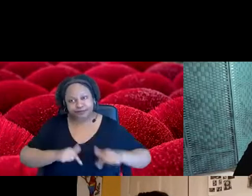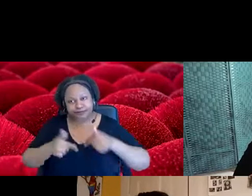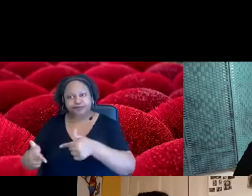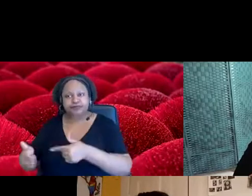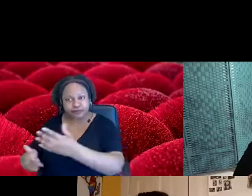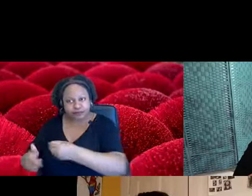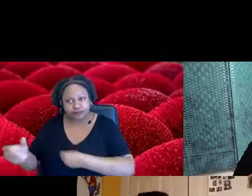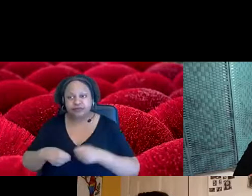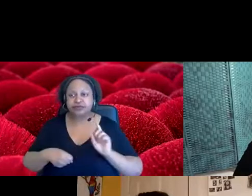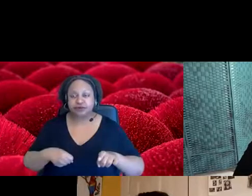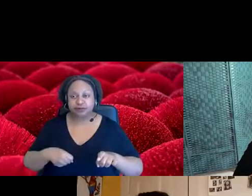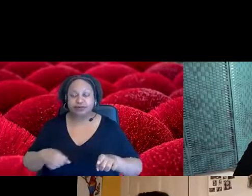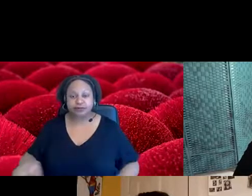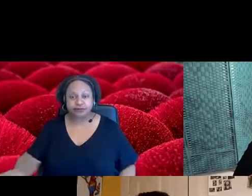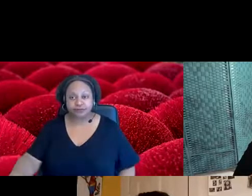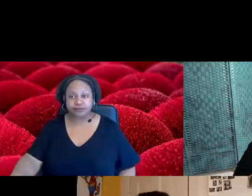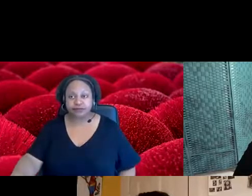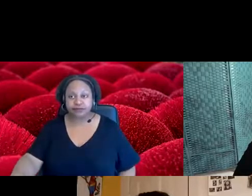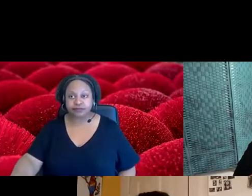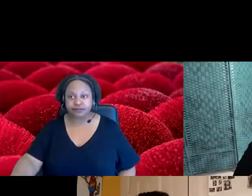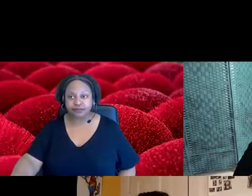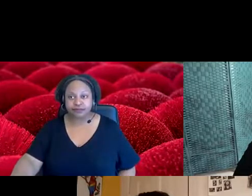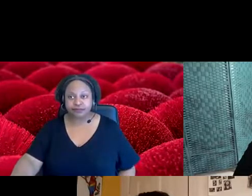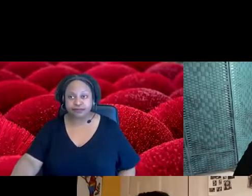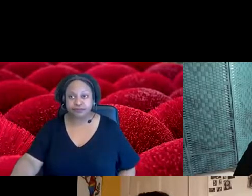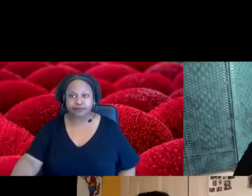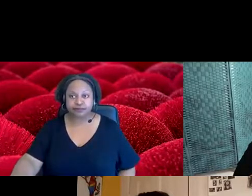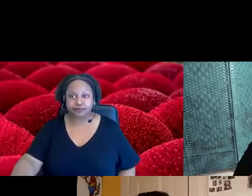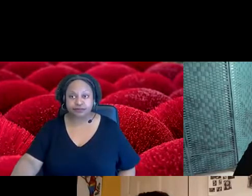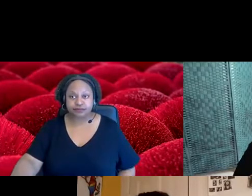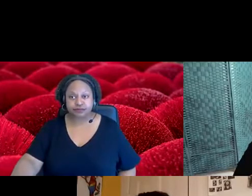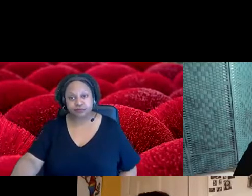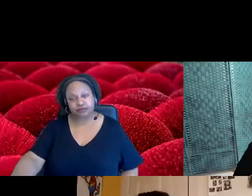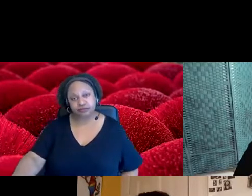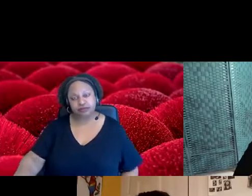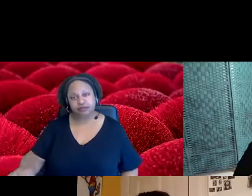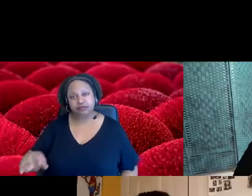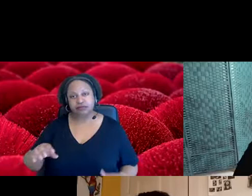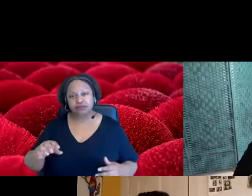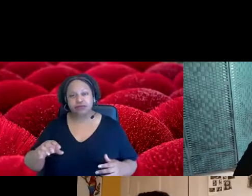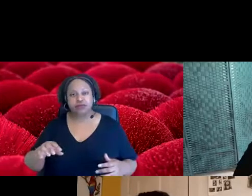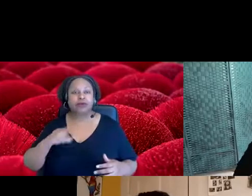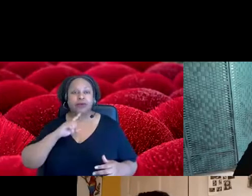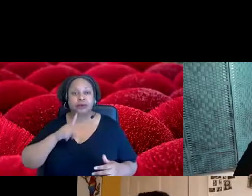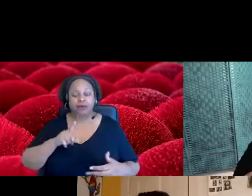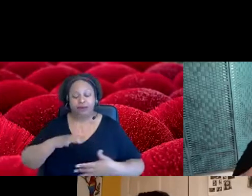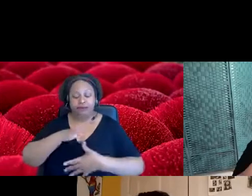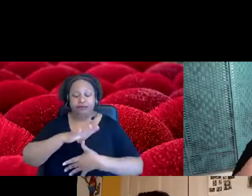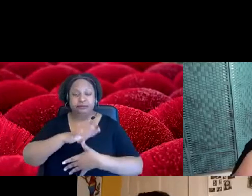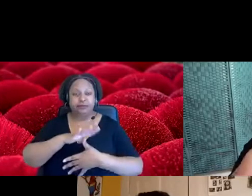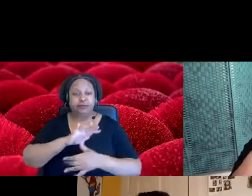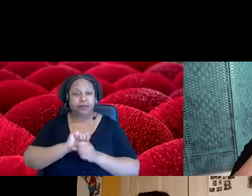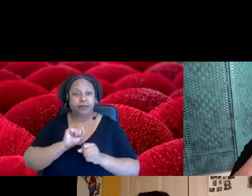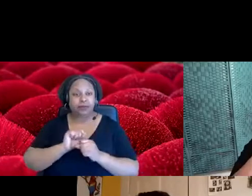Alliance and elsewhere, really, you know, the advocacy was the main thing.